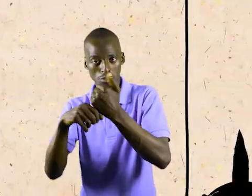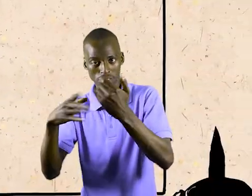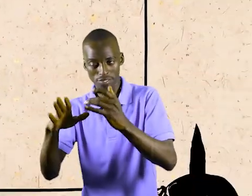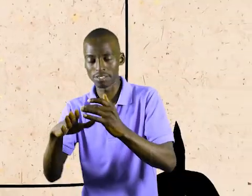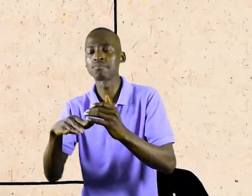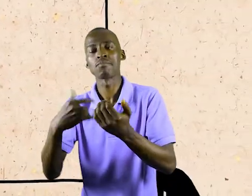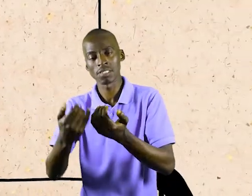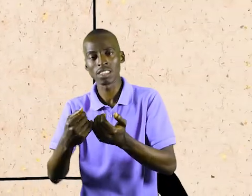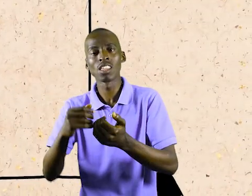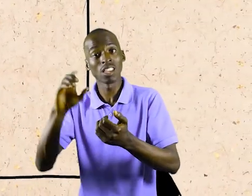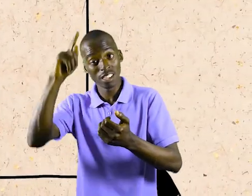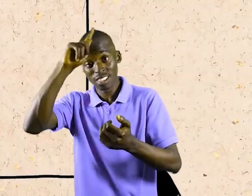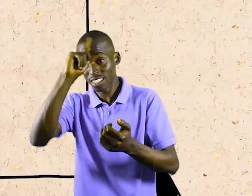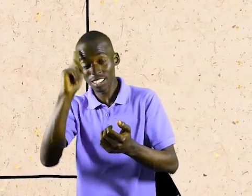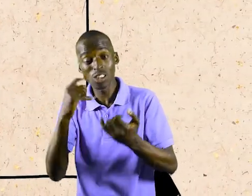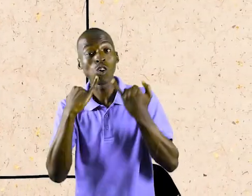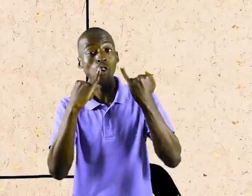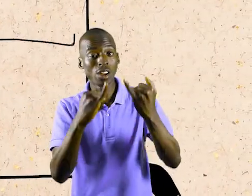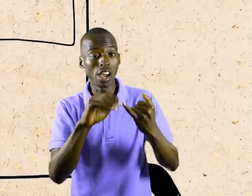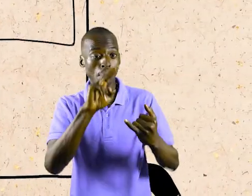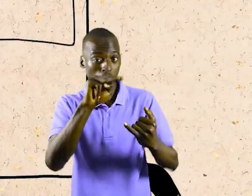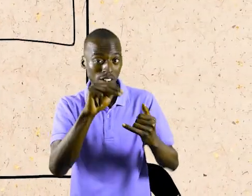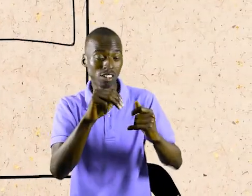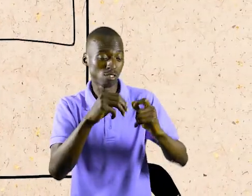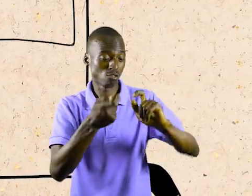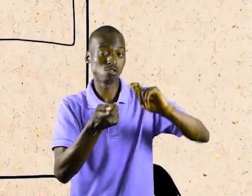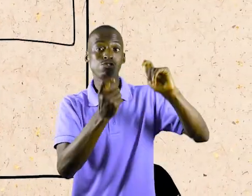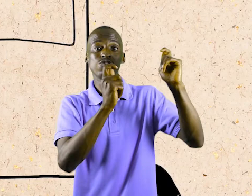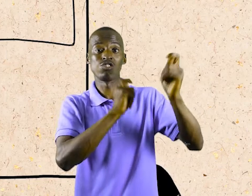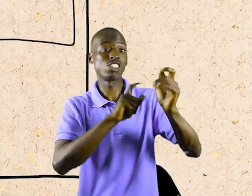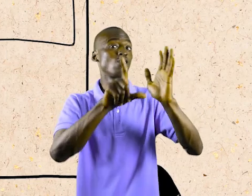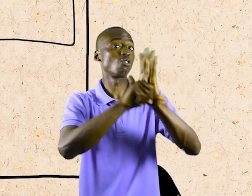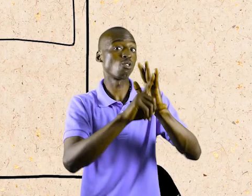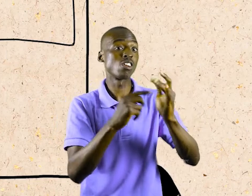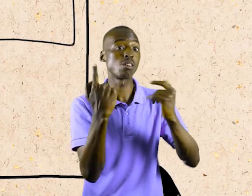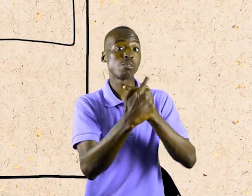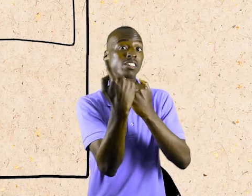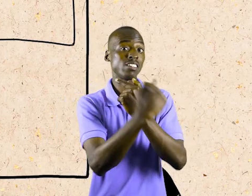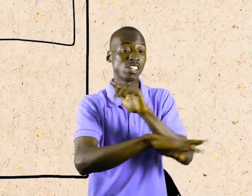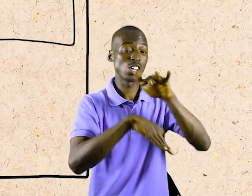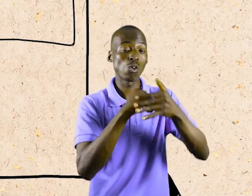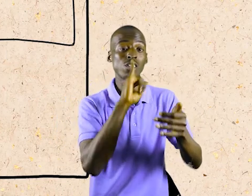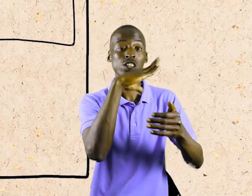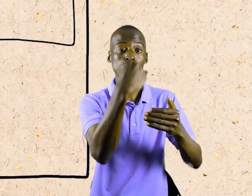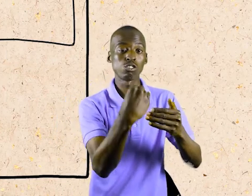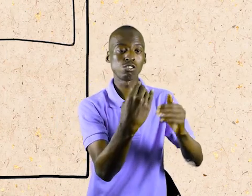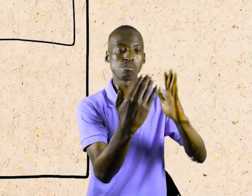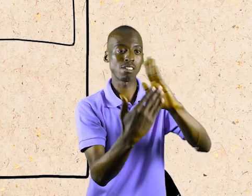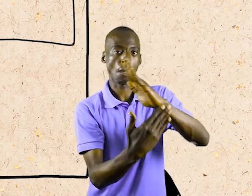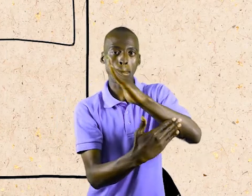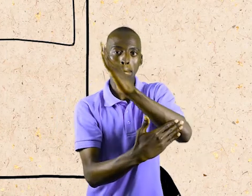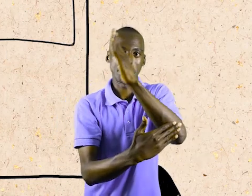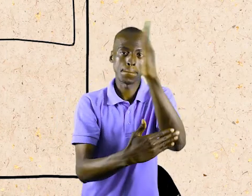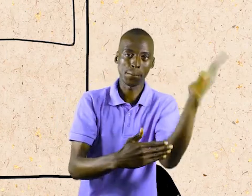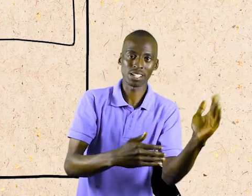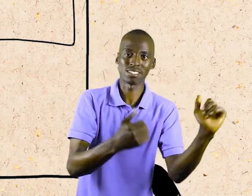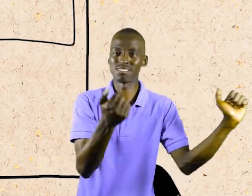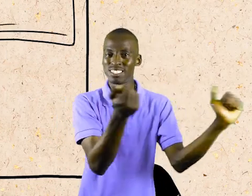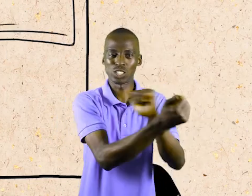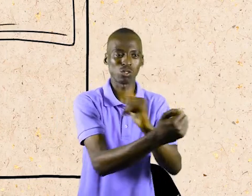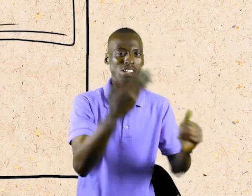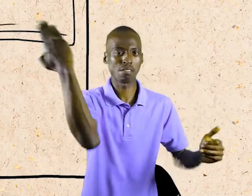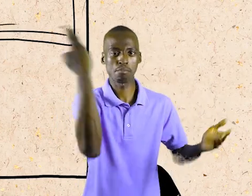instead, the king commissions Mordecai to issue a counter-decree. On the appointed day that all of the Jews were supposed to be killed, the 13th of